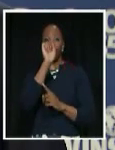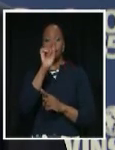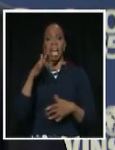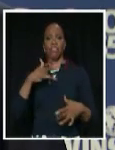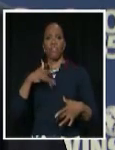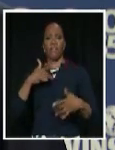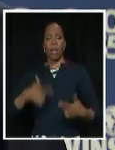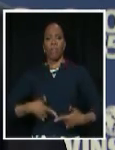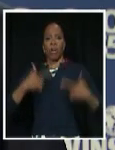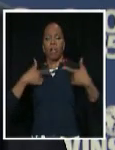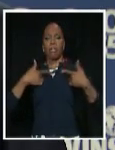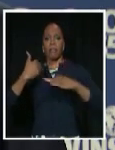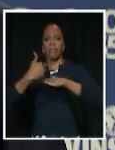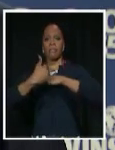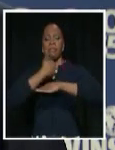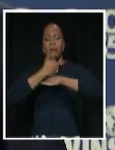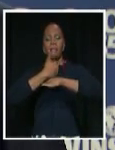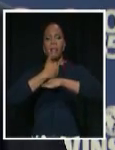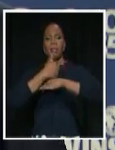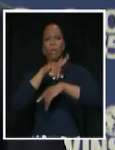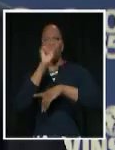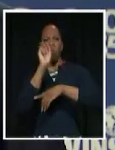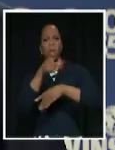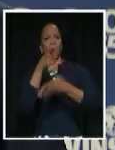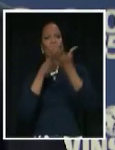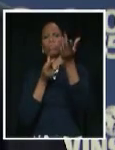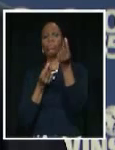being threatened, what would you have done?